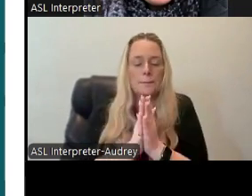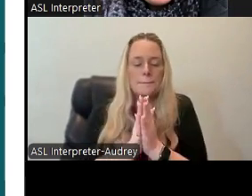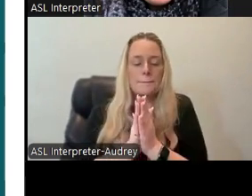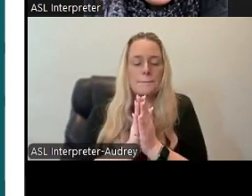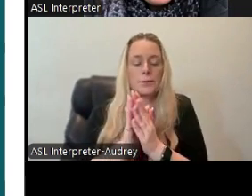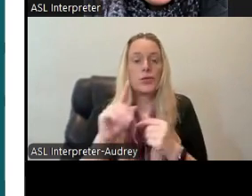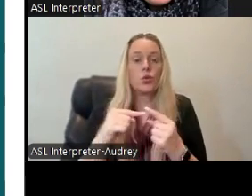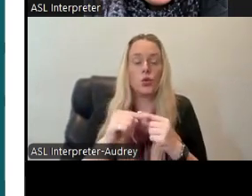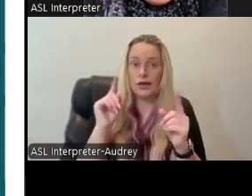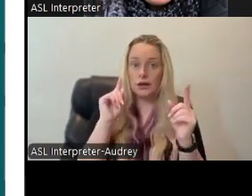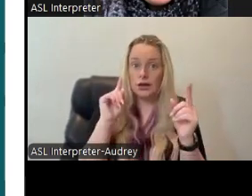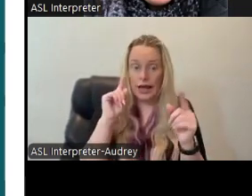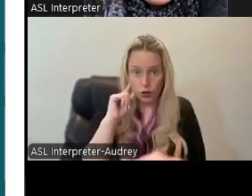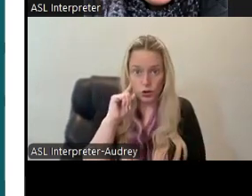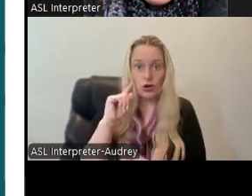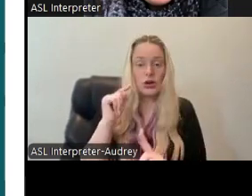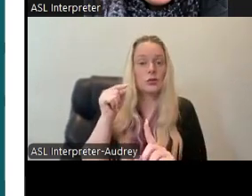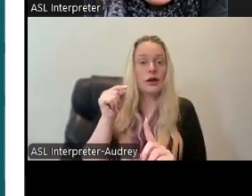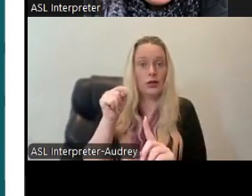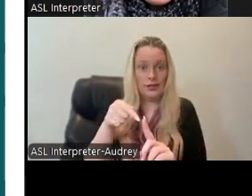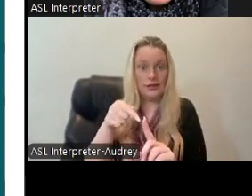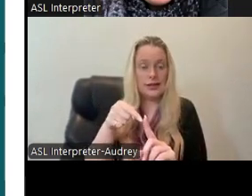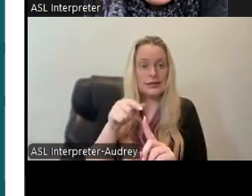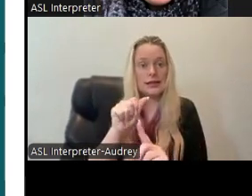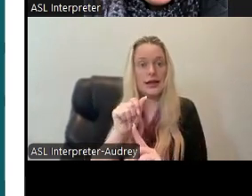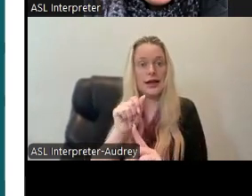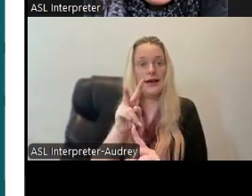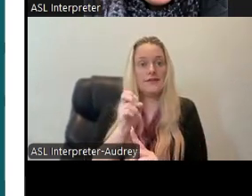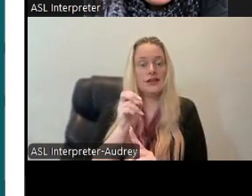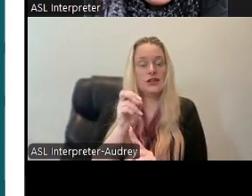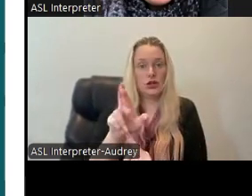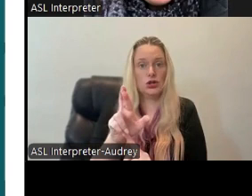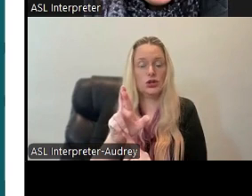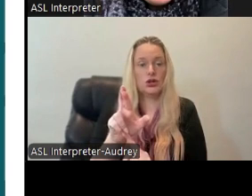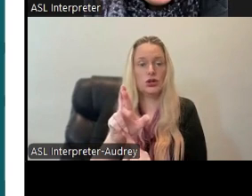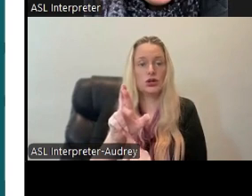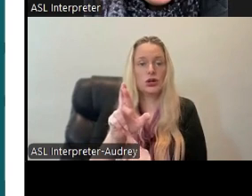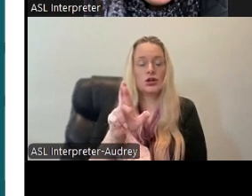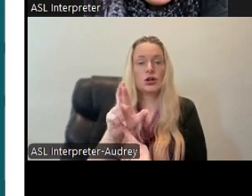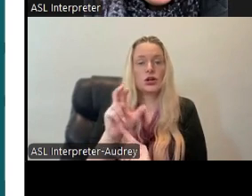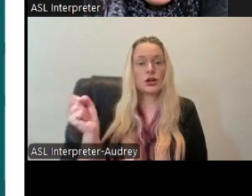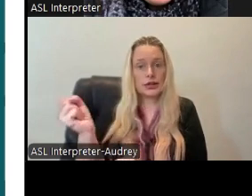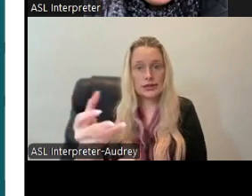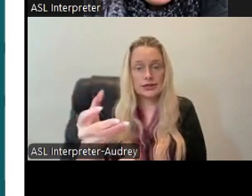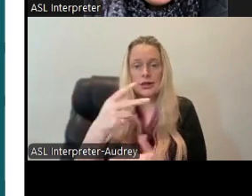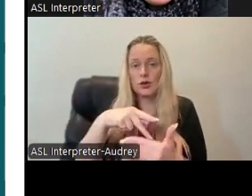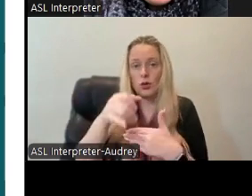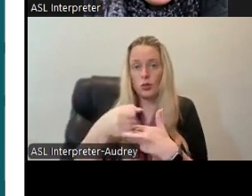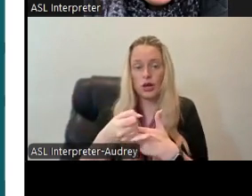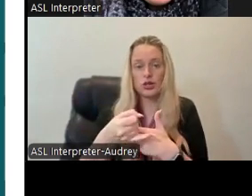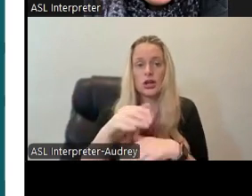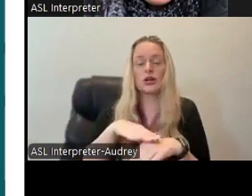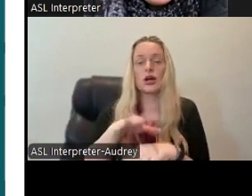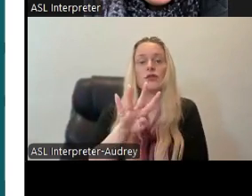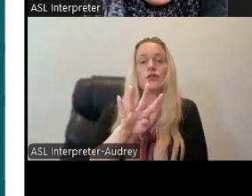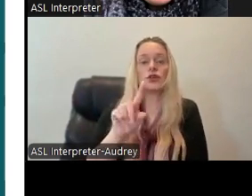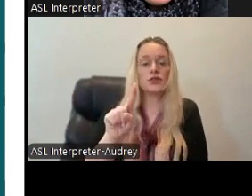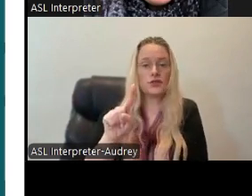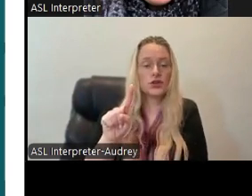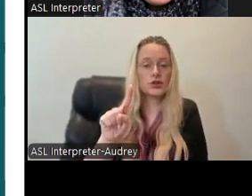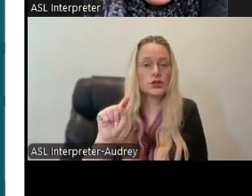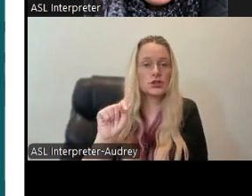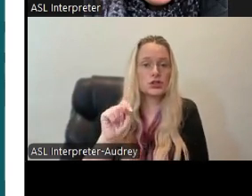heard about this Avenir Casino project on 41st Street,